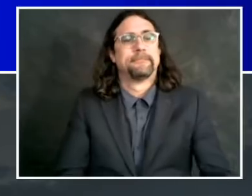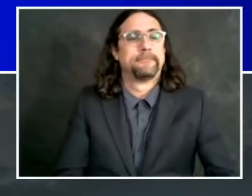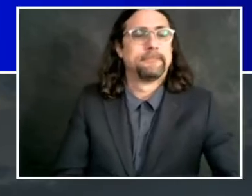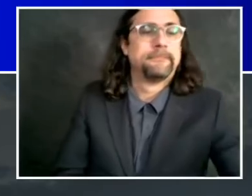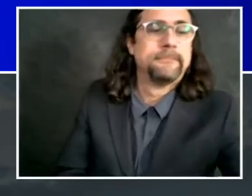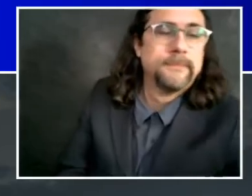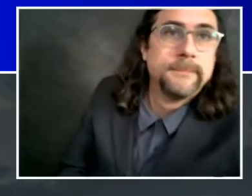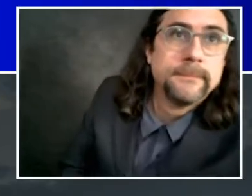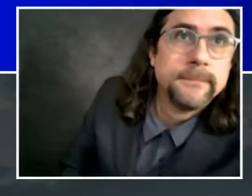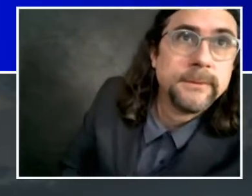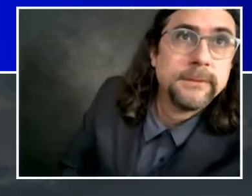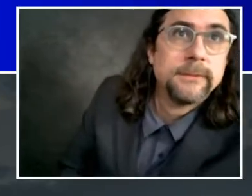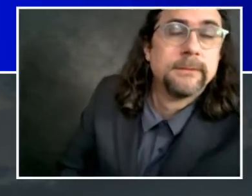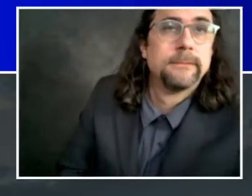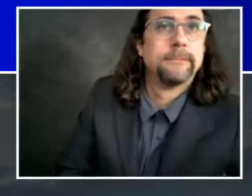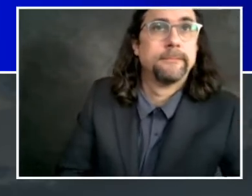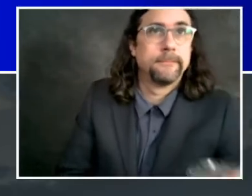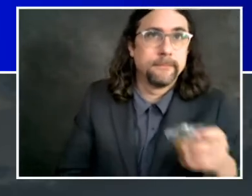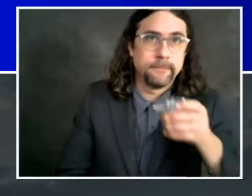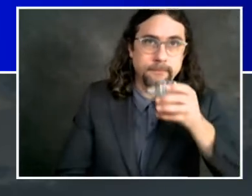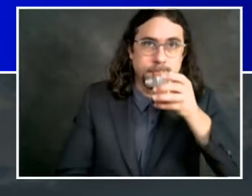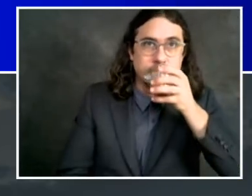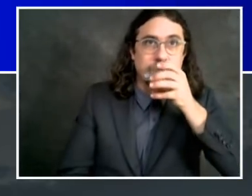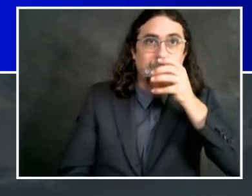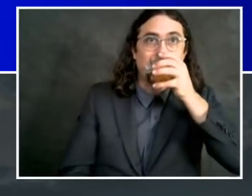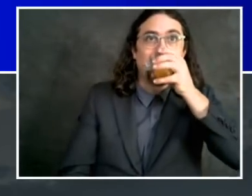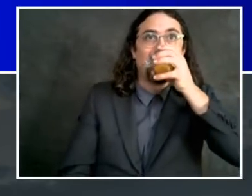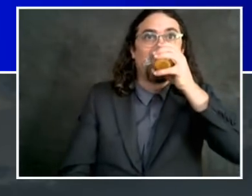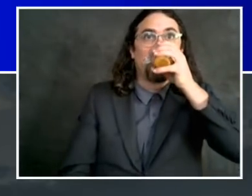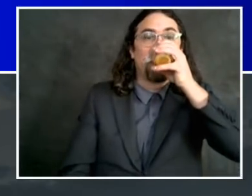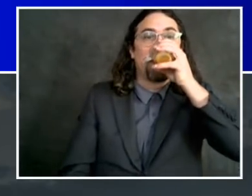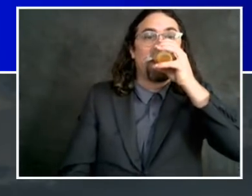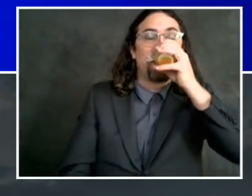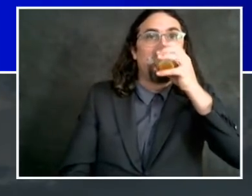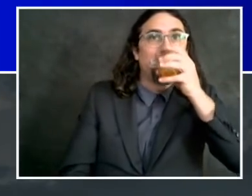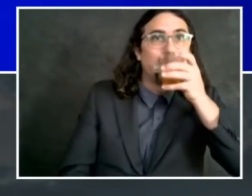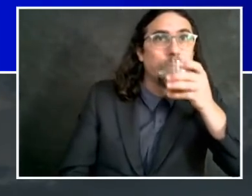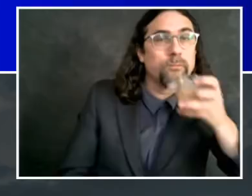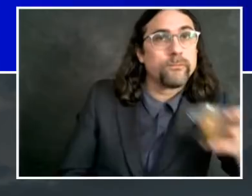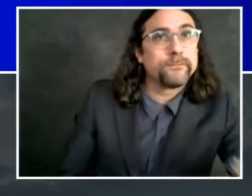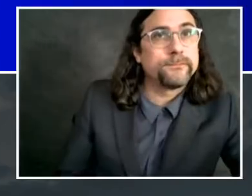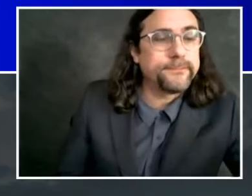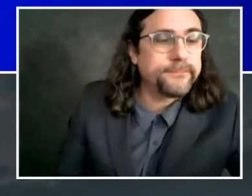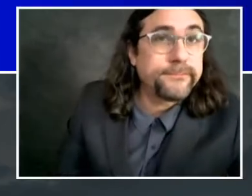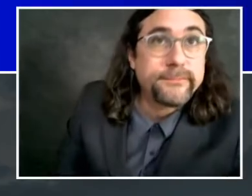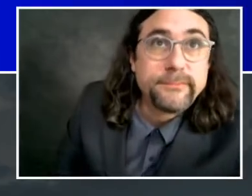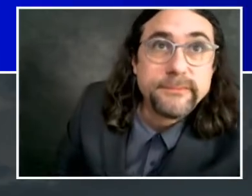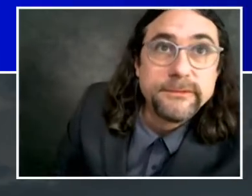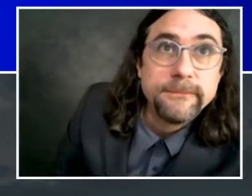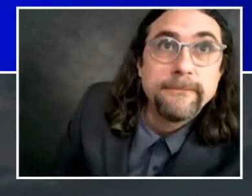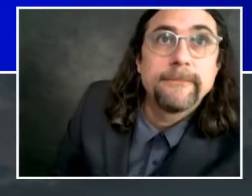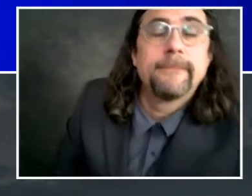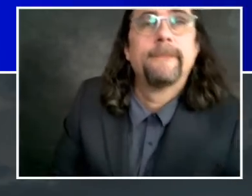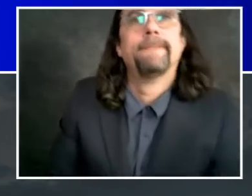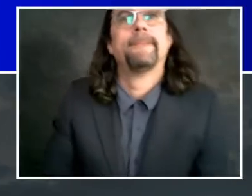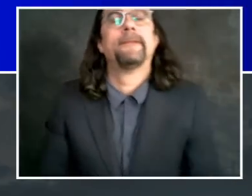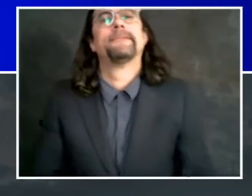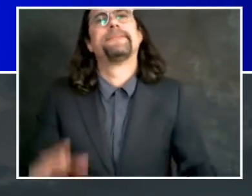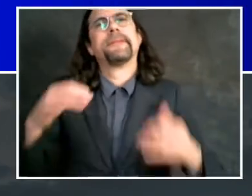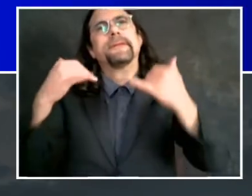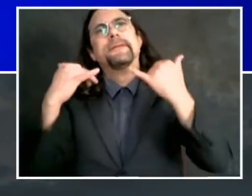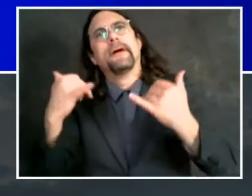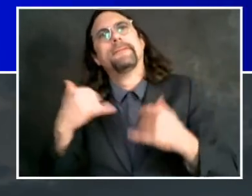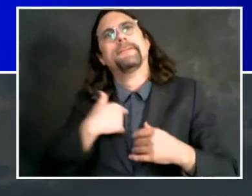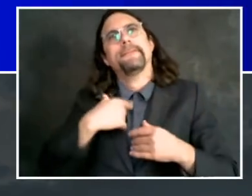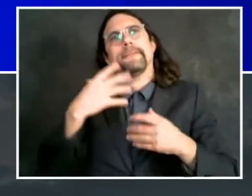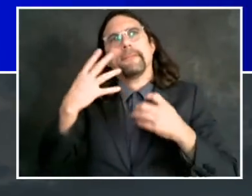the way we link up the things that we've achieved so far, getting more and more of the PPEs,